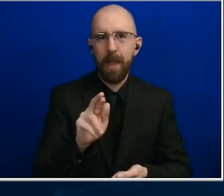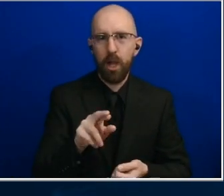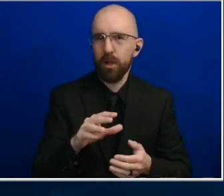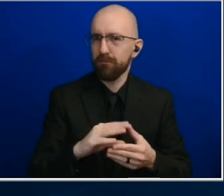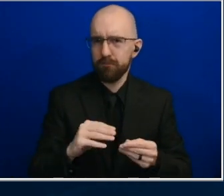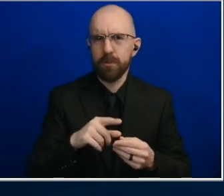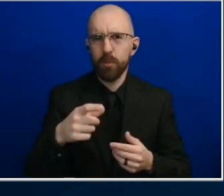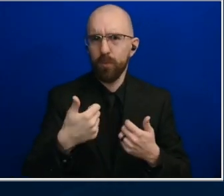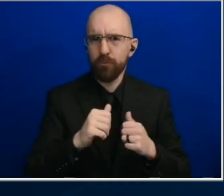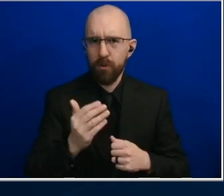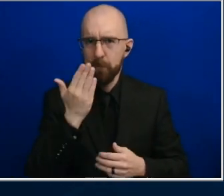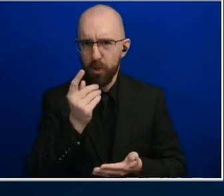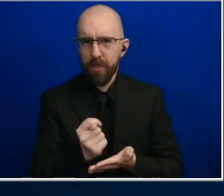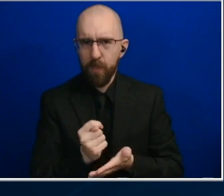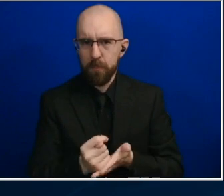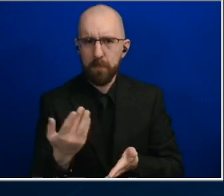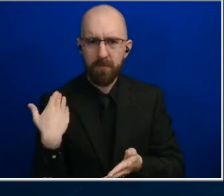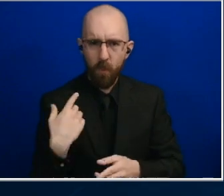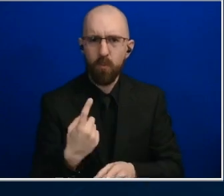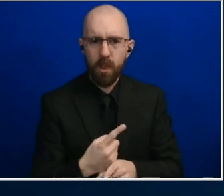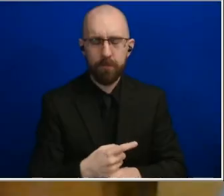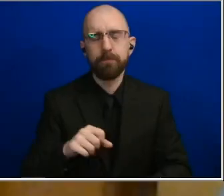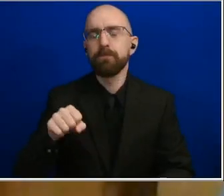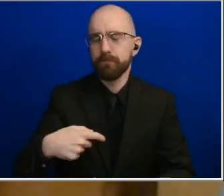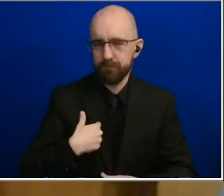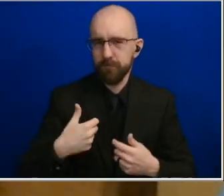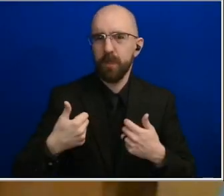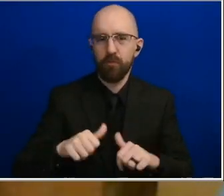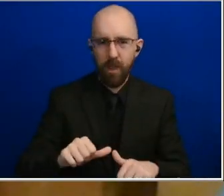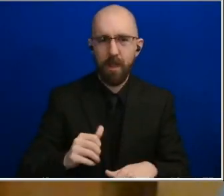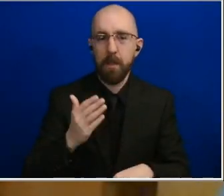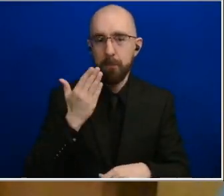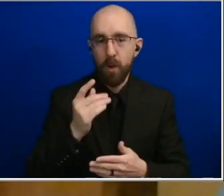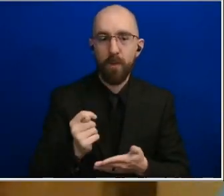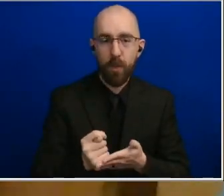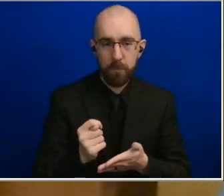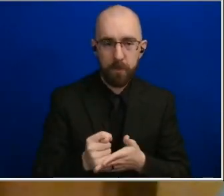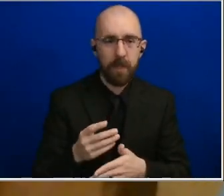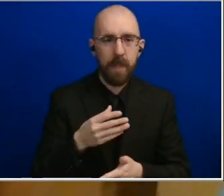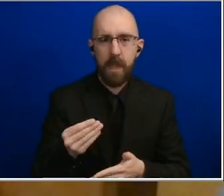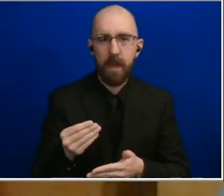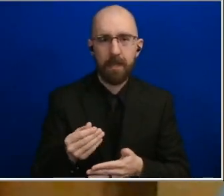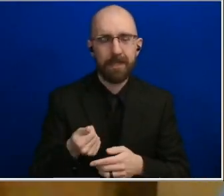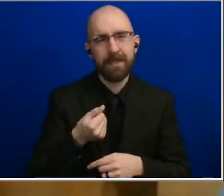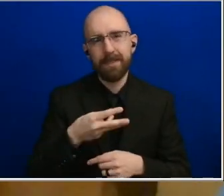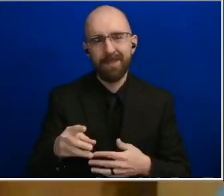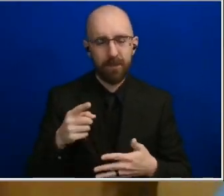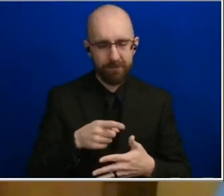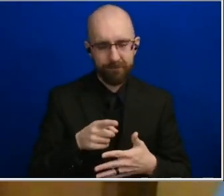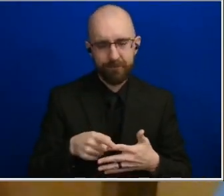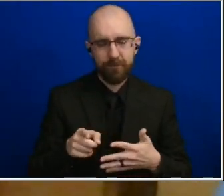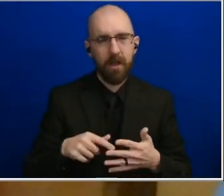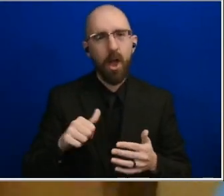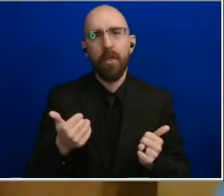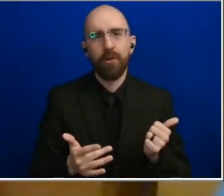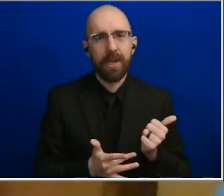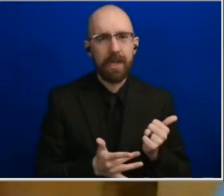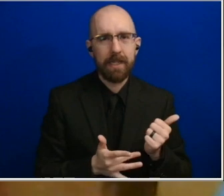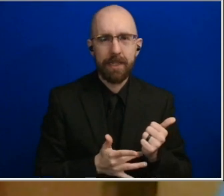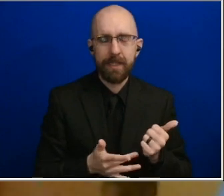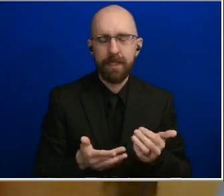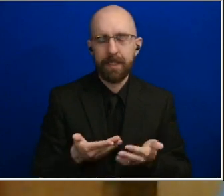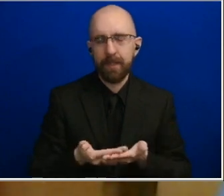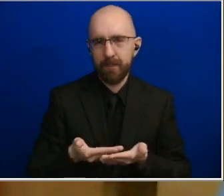therapy, right? Yes, I have. I've tried mirror therapy and several other techniques, and with